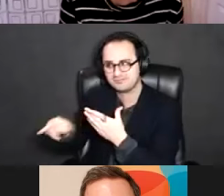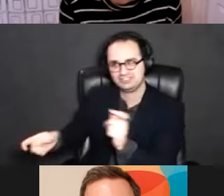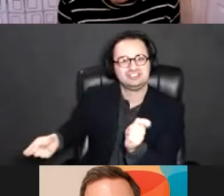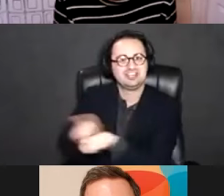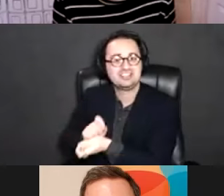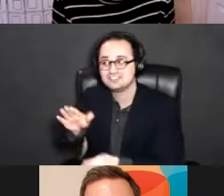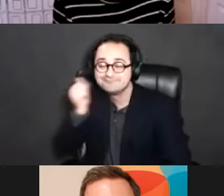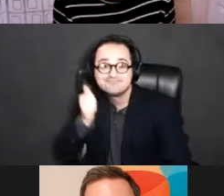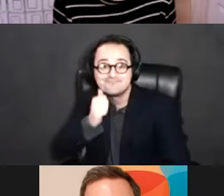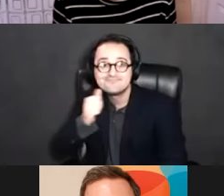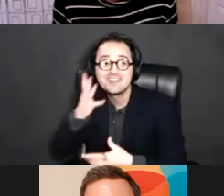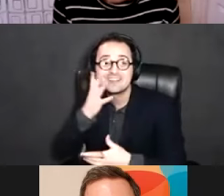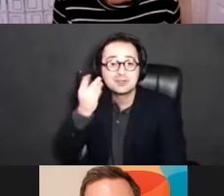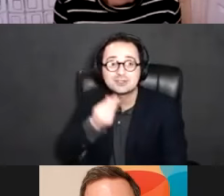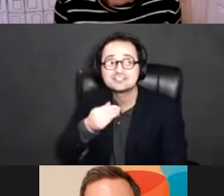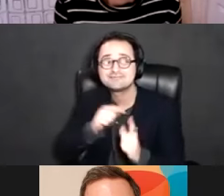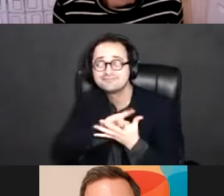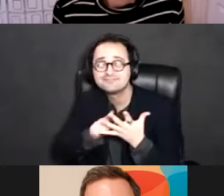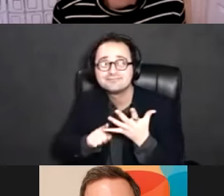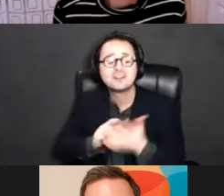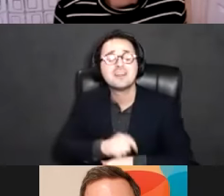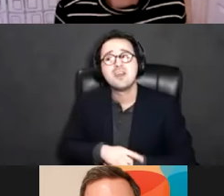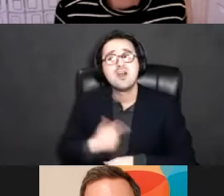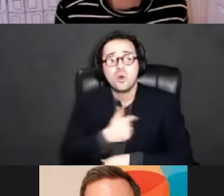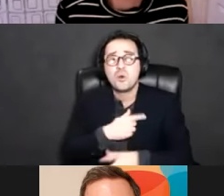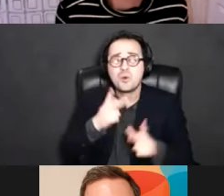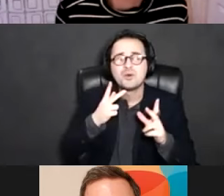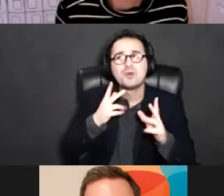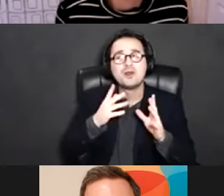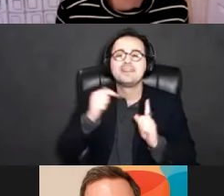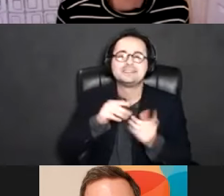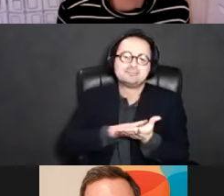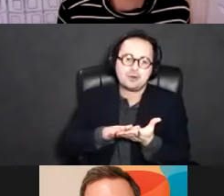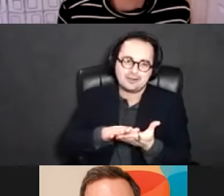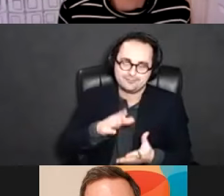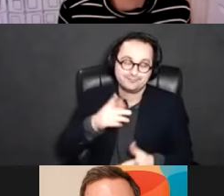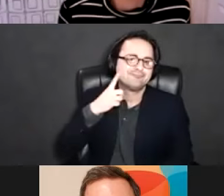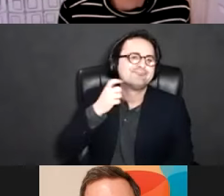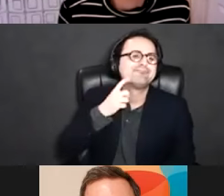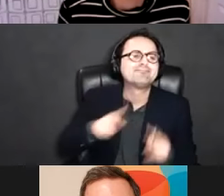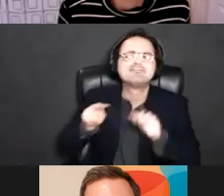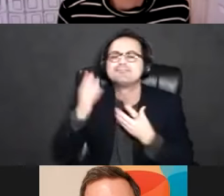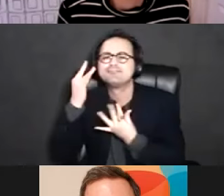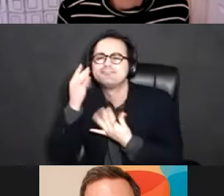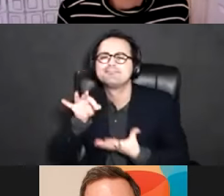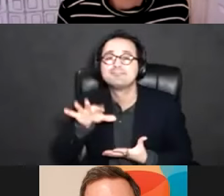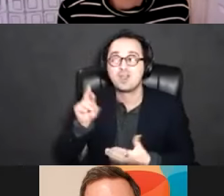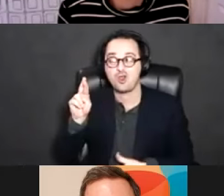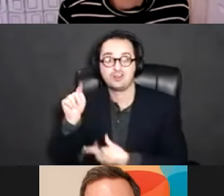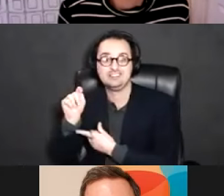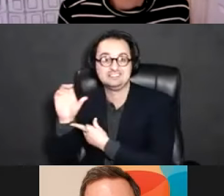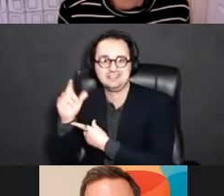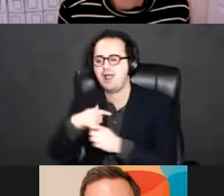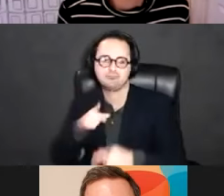day-to-day experience. And I think that we're seeing, this is purely speculation, obviously, because I haven't run RCTs where we manipulate like how